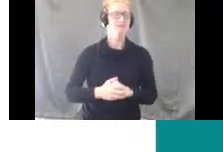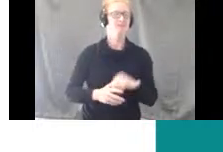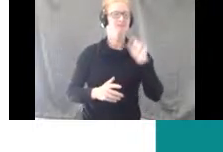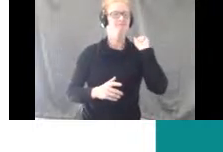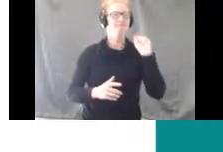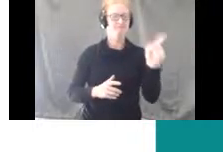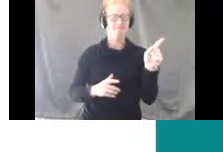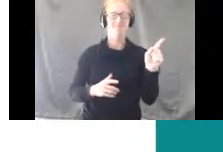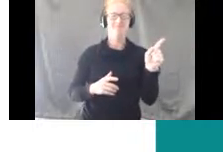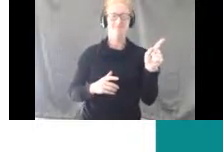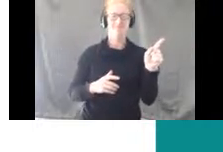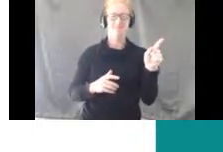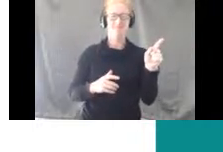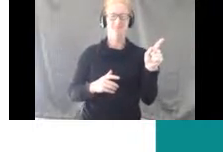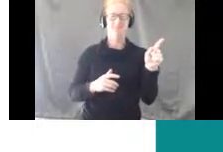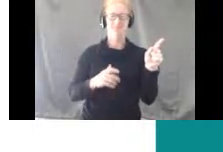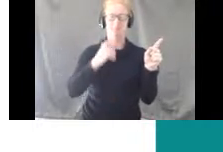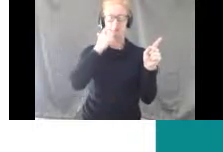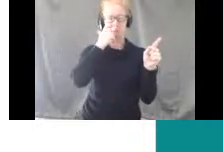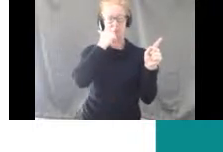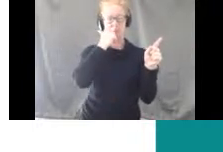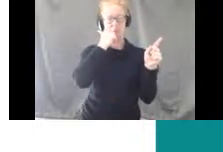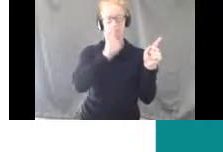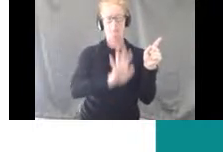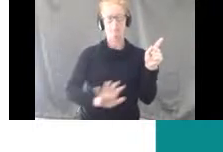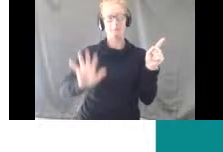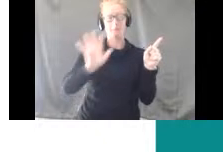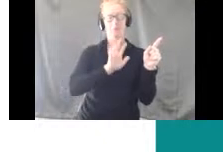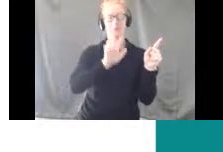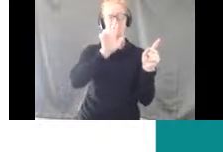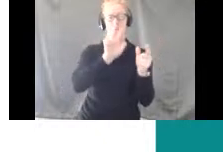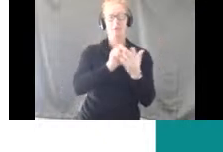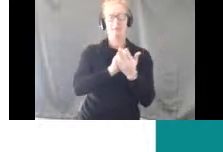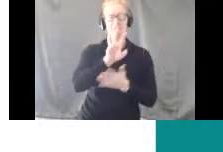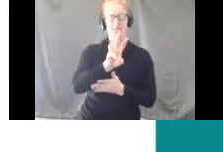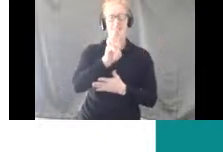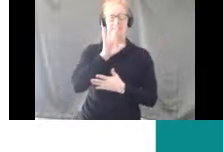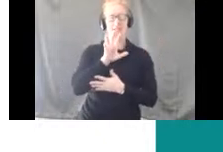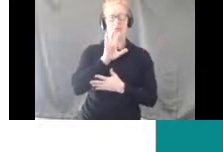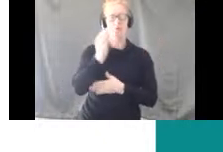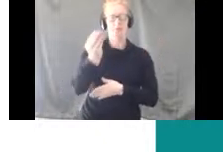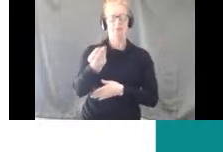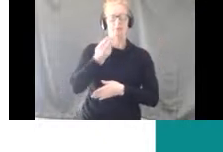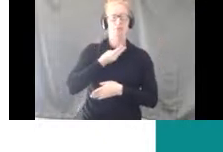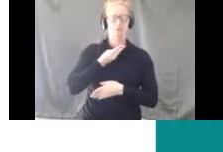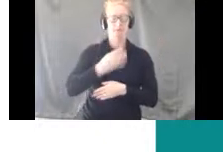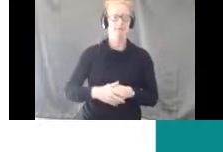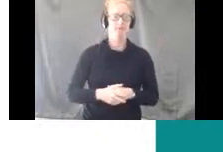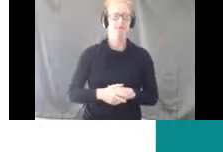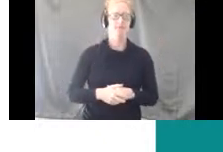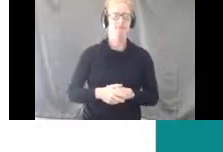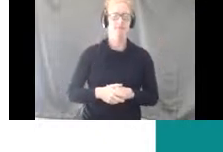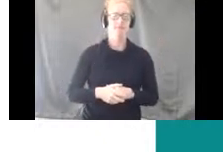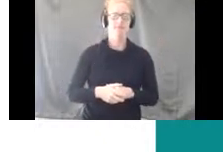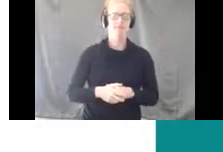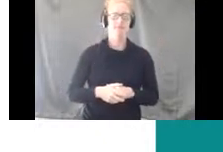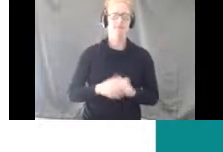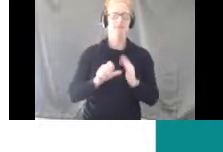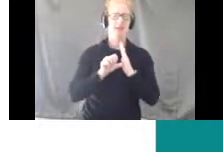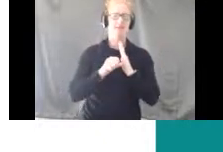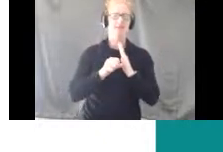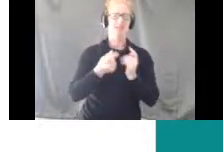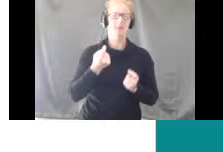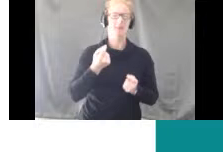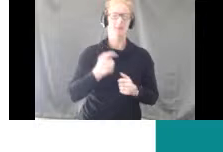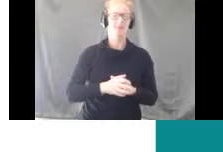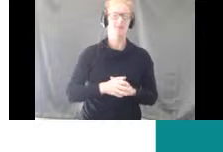to a receipt of approximately 3,600 submissions. And want to make sure that we stress this a little bit